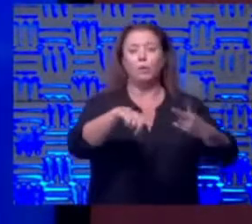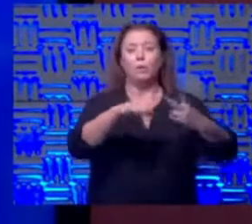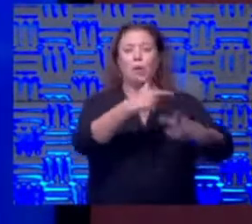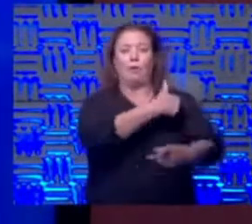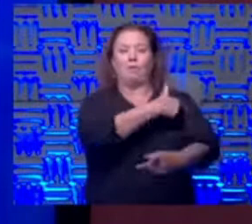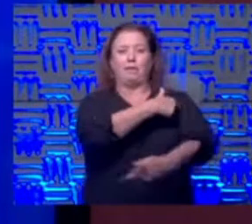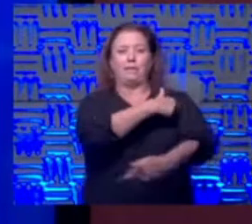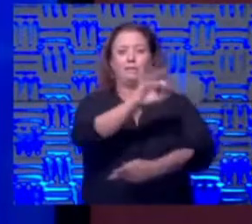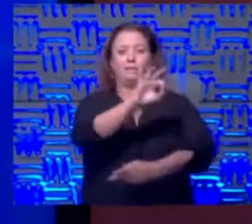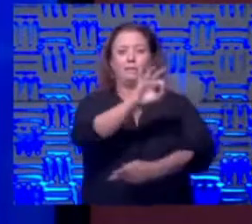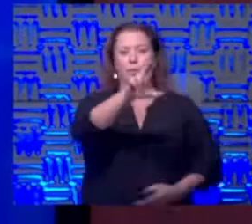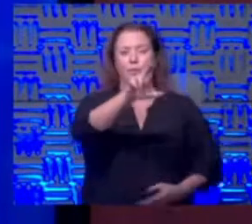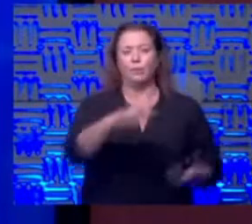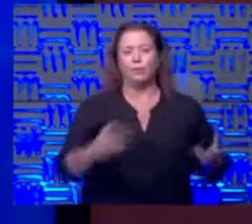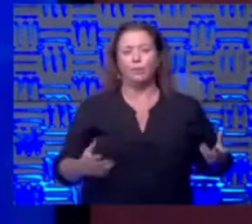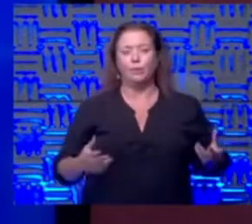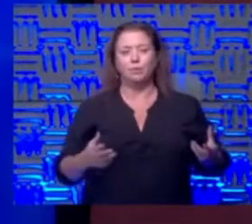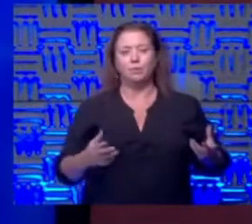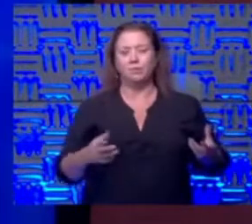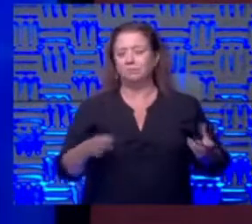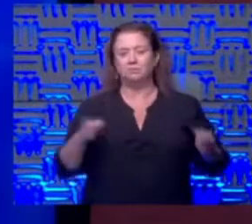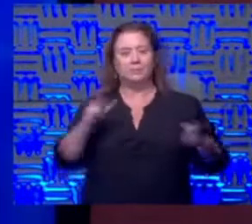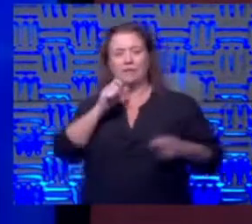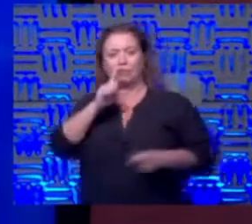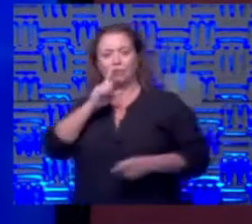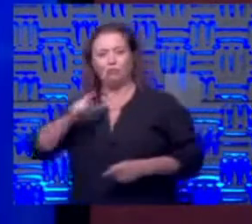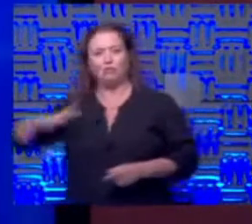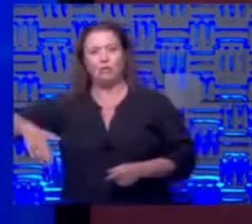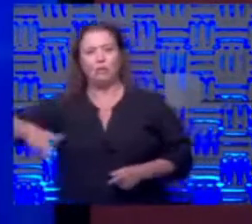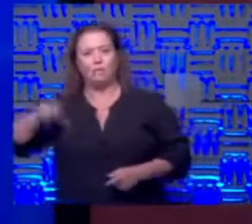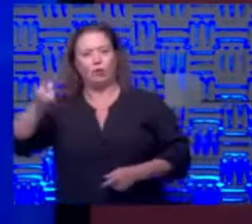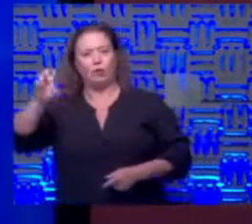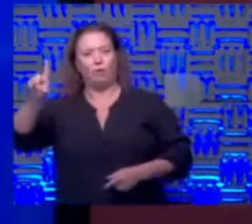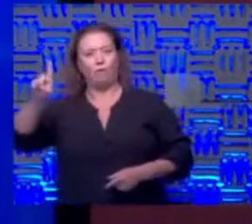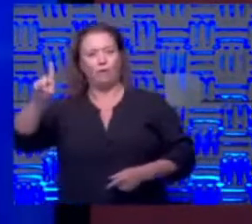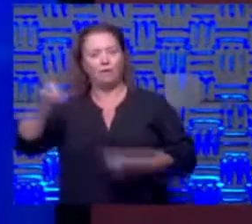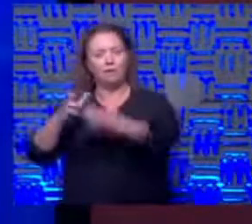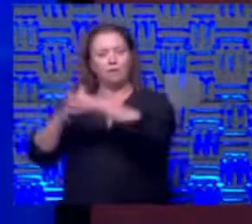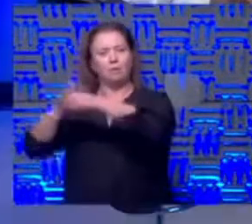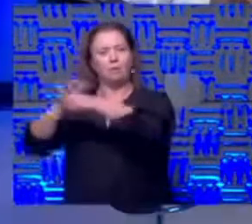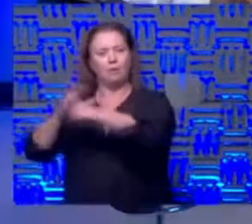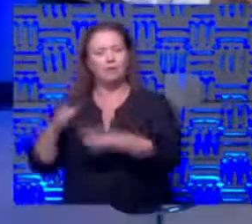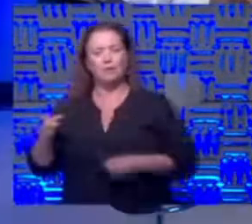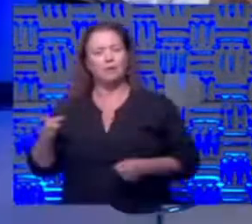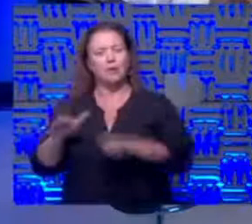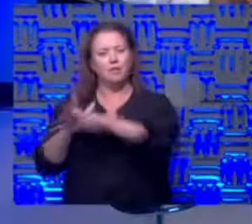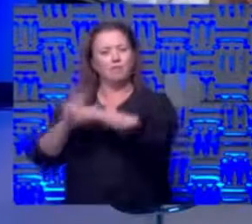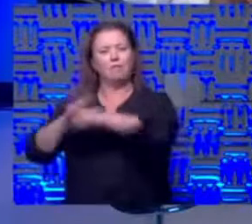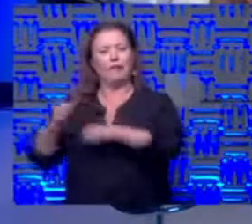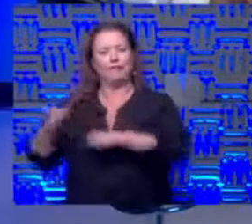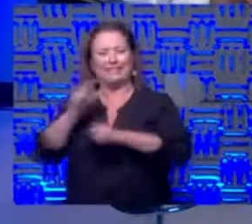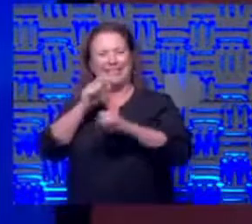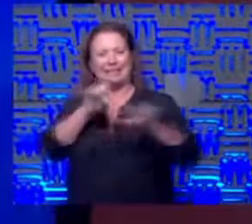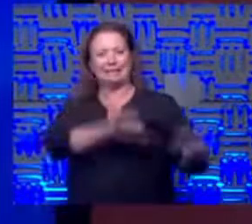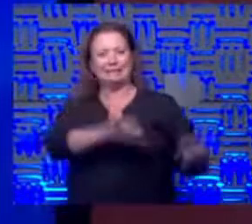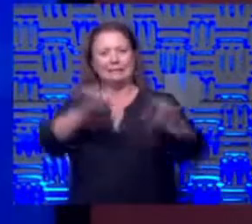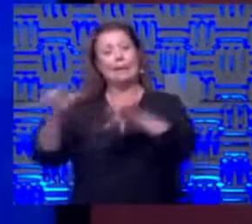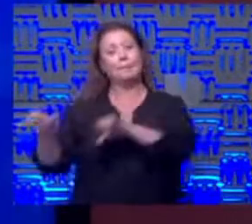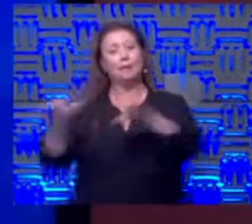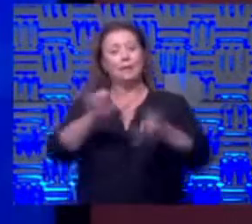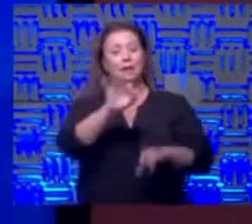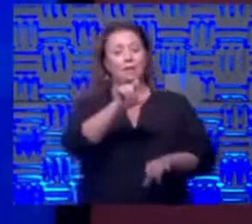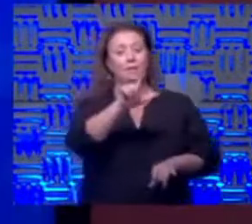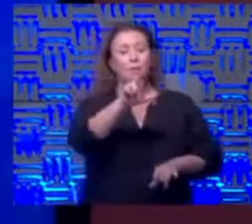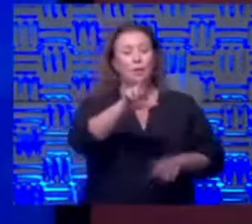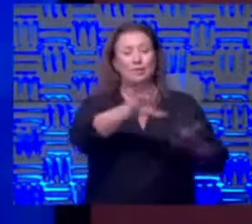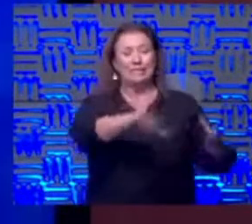a vaccination. Neither of those things are fully true yet about coronavirus. So it's not the same. Yeah. The number of flu deaths